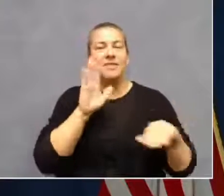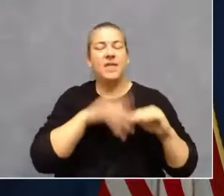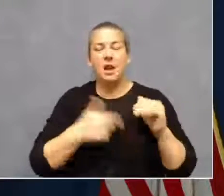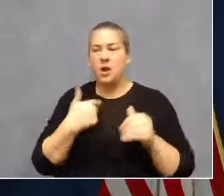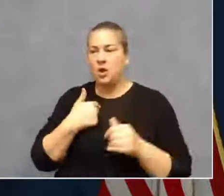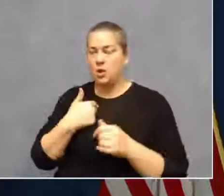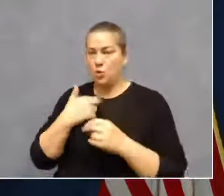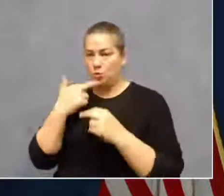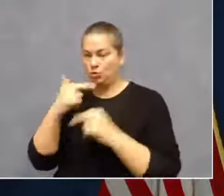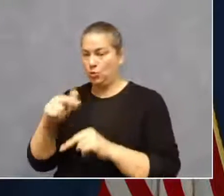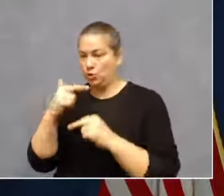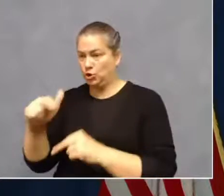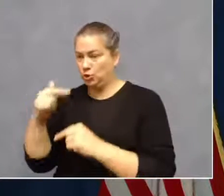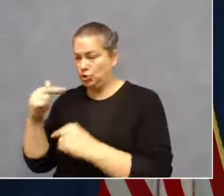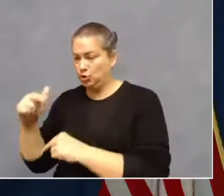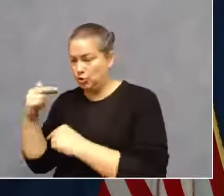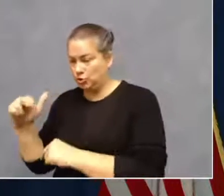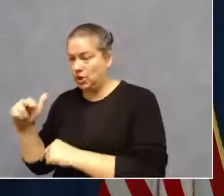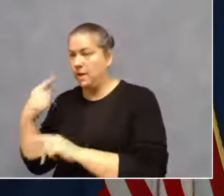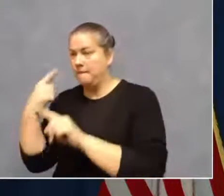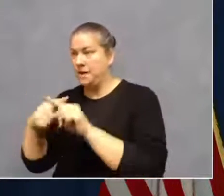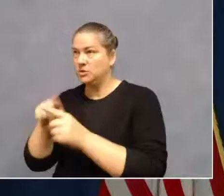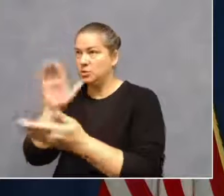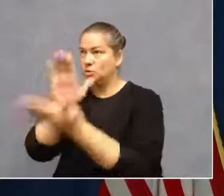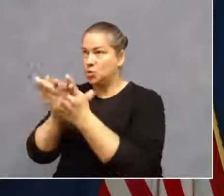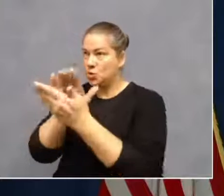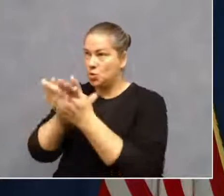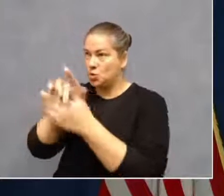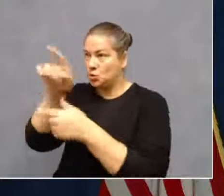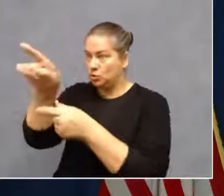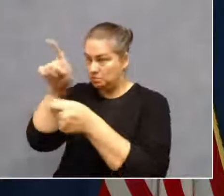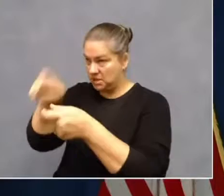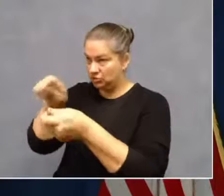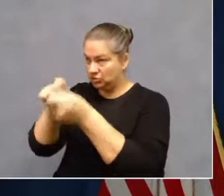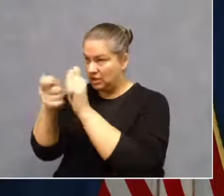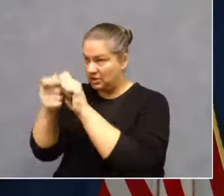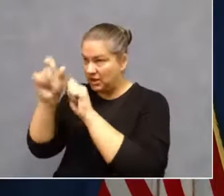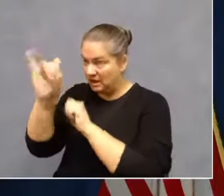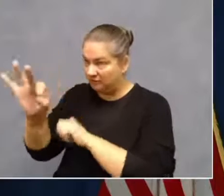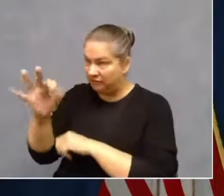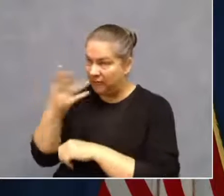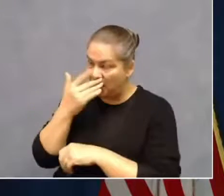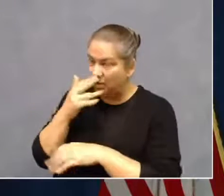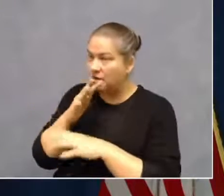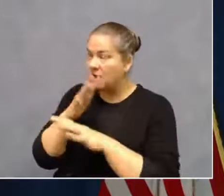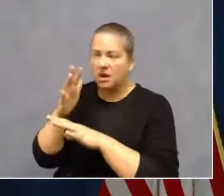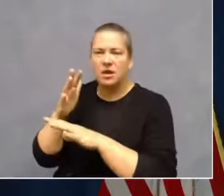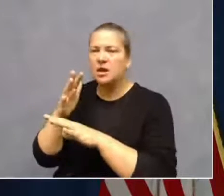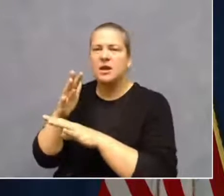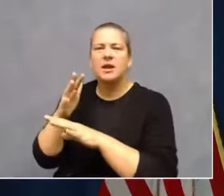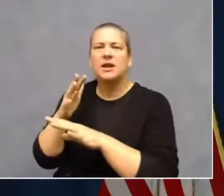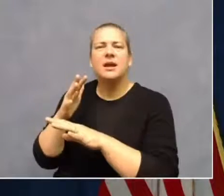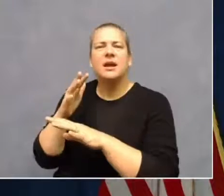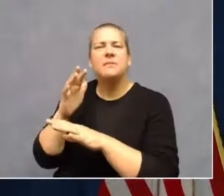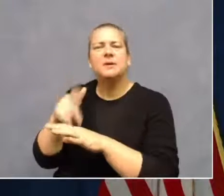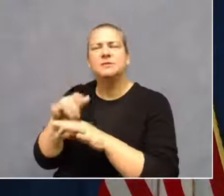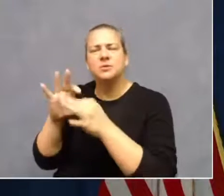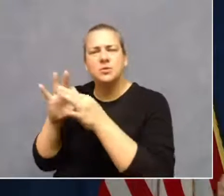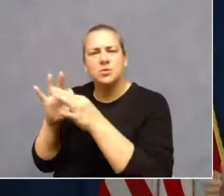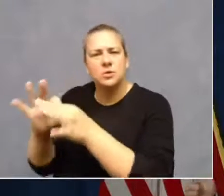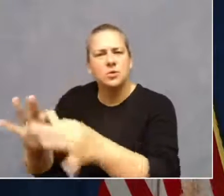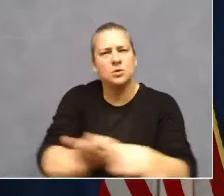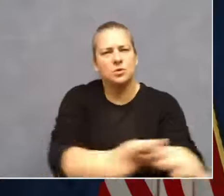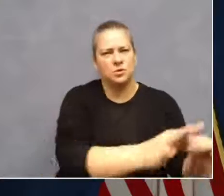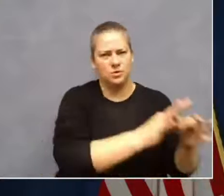and just from what the school system is doing alone. And it provides a level of coordination where, again, we think that the impact can